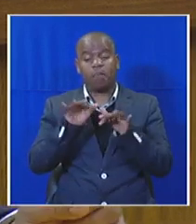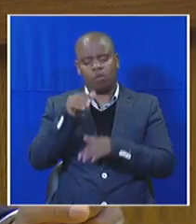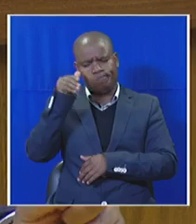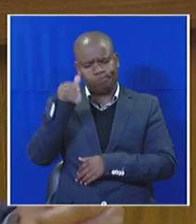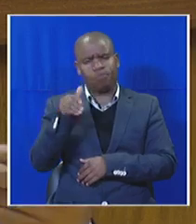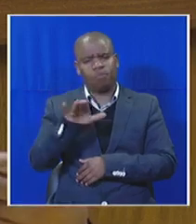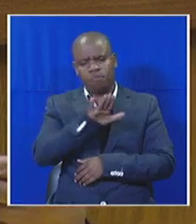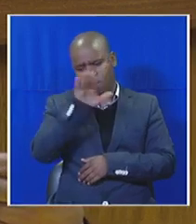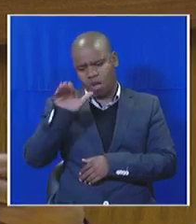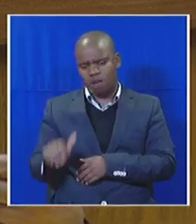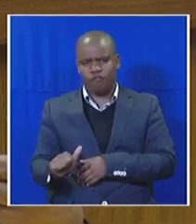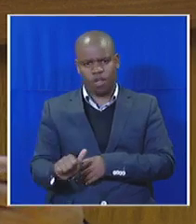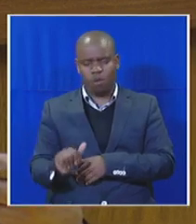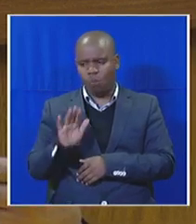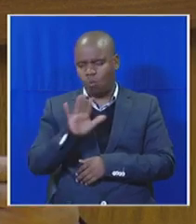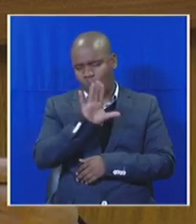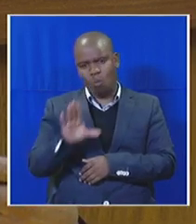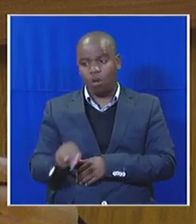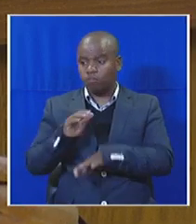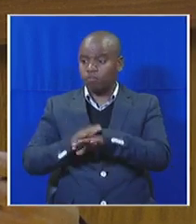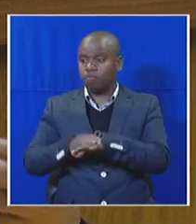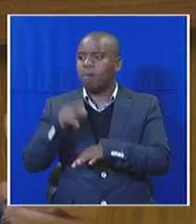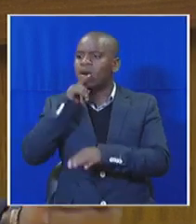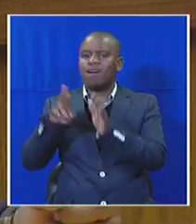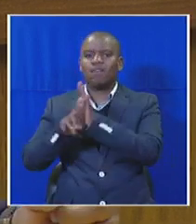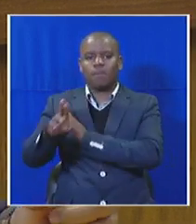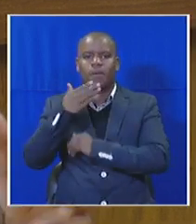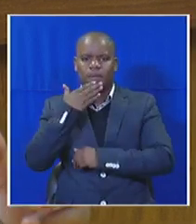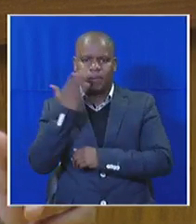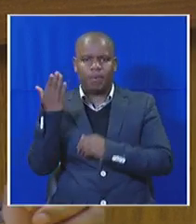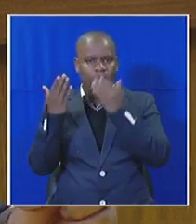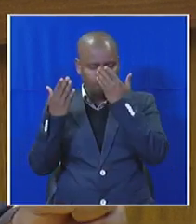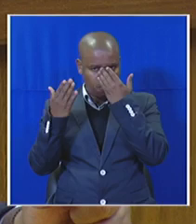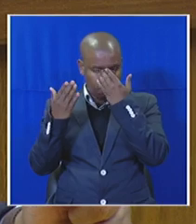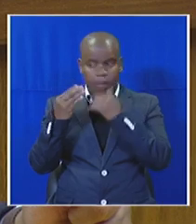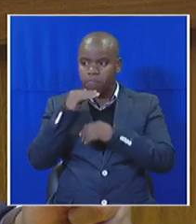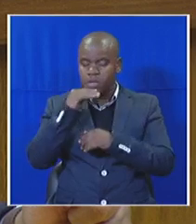share the same view from the 77 plus China position